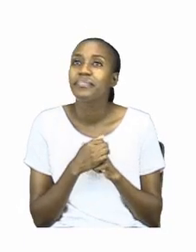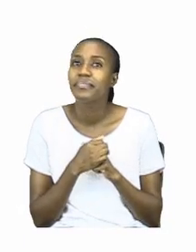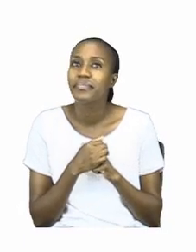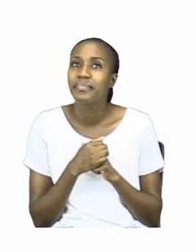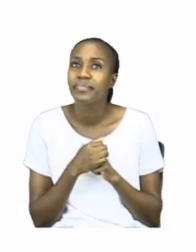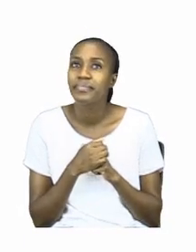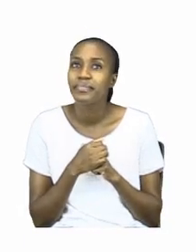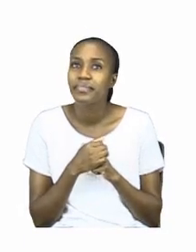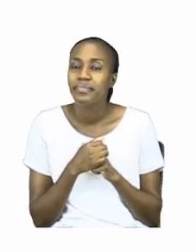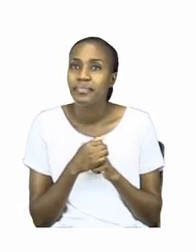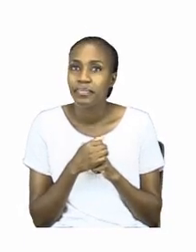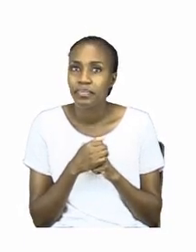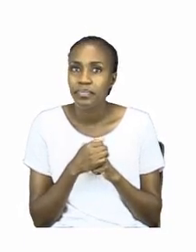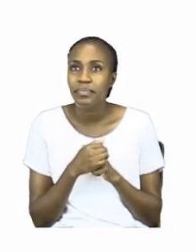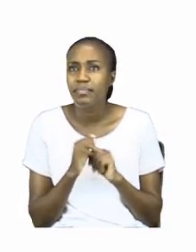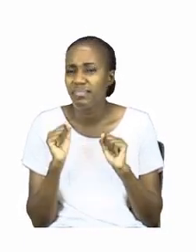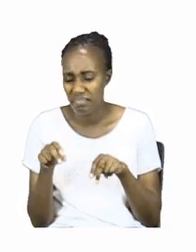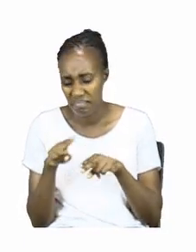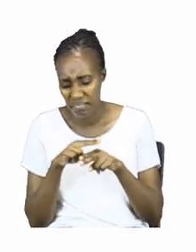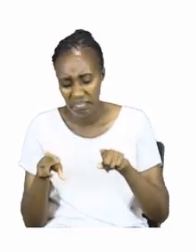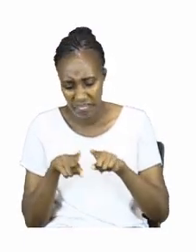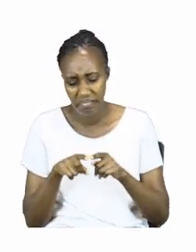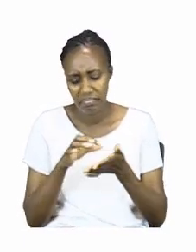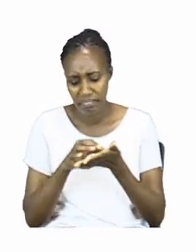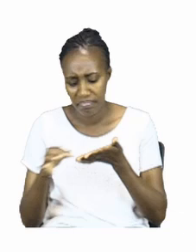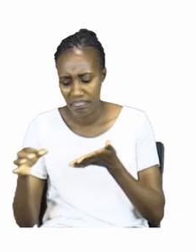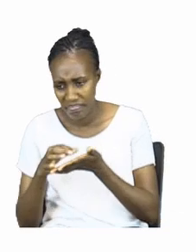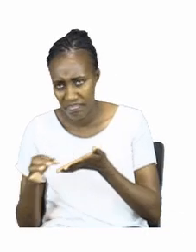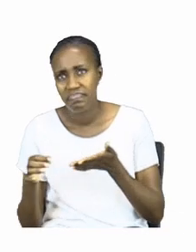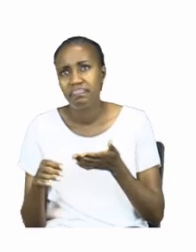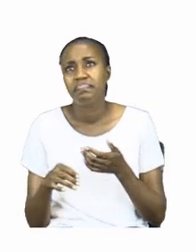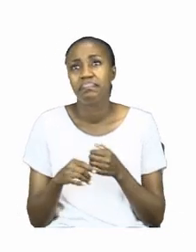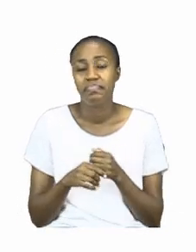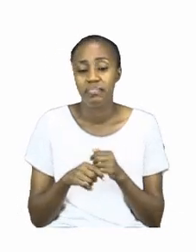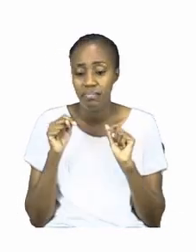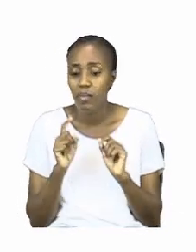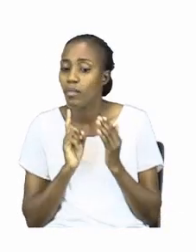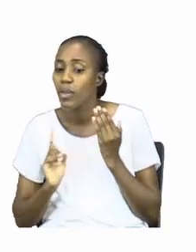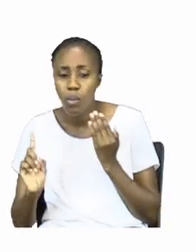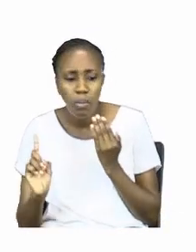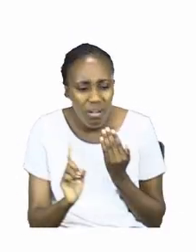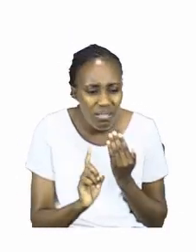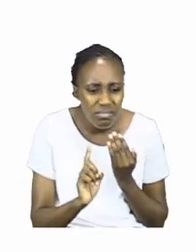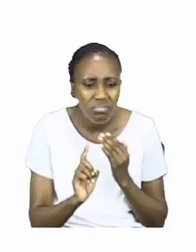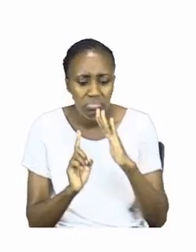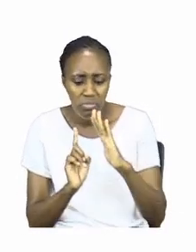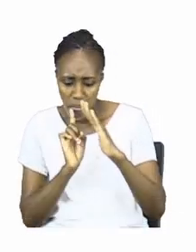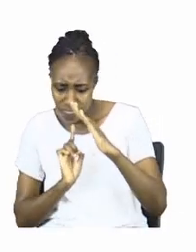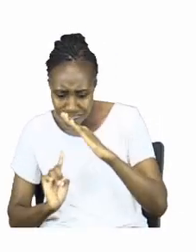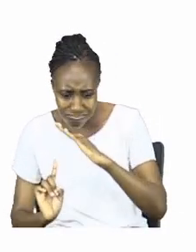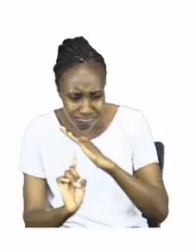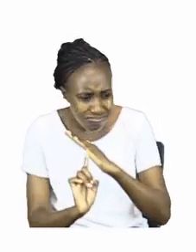everyone, you can use those same materials for your tree, so when you go outside to find your different